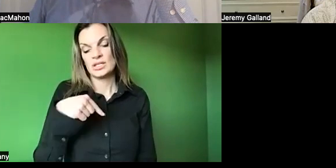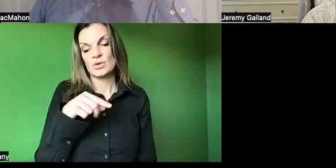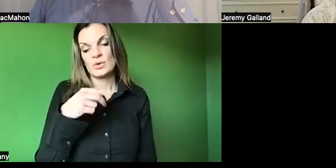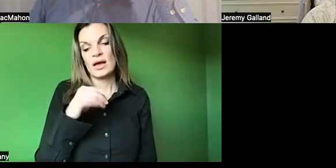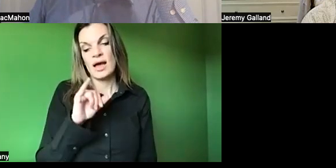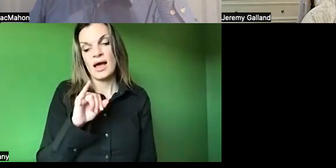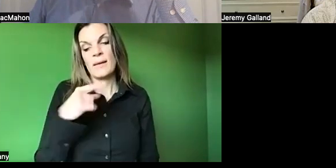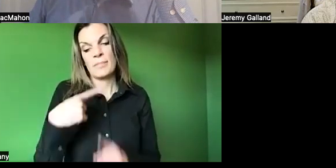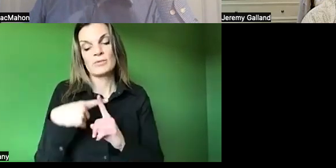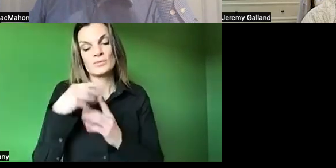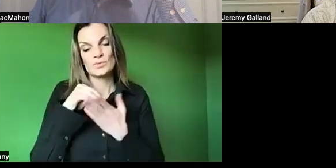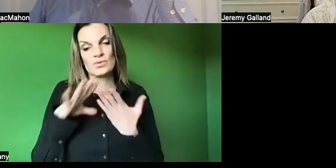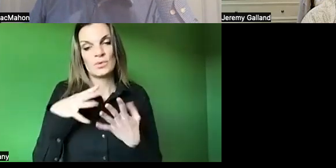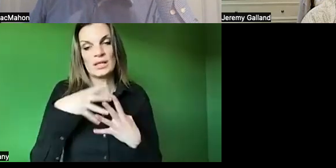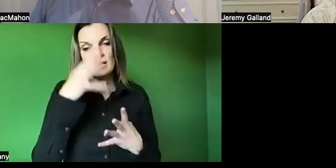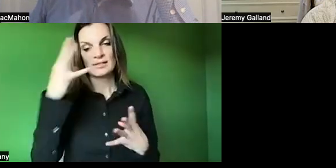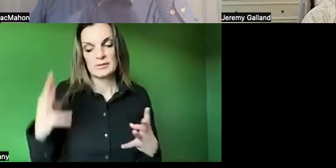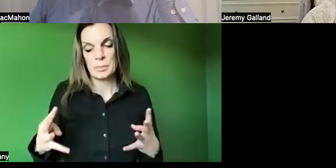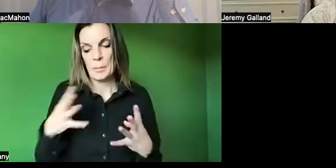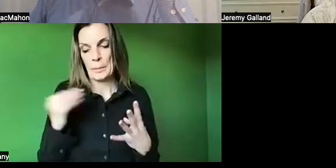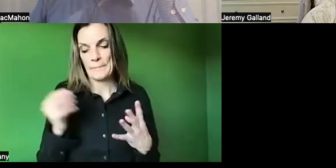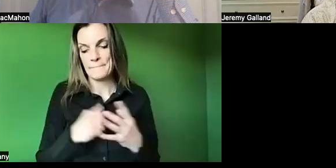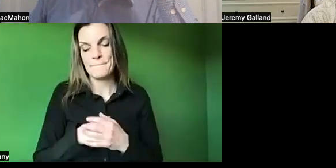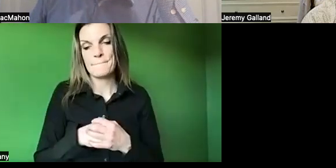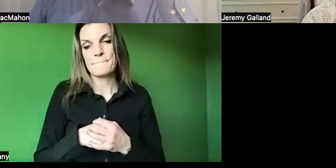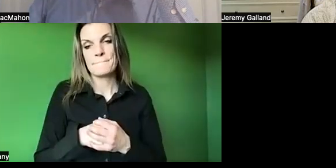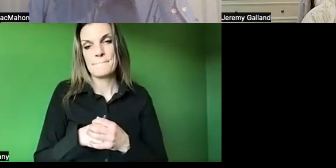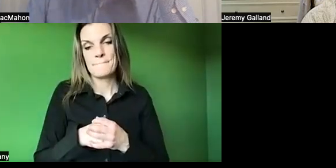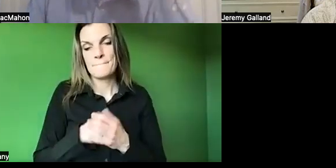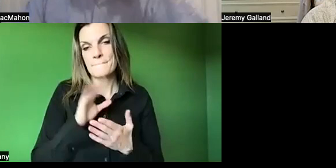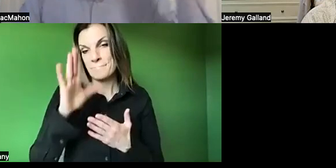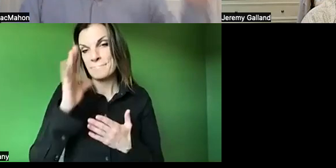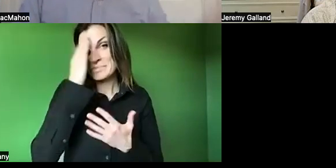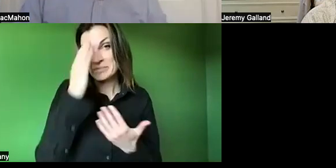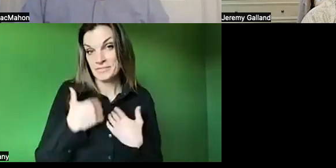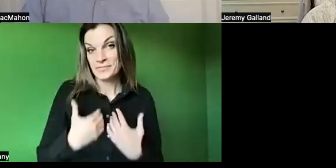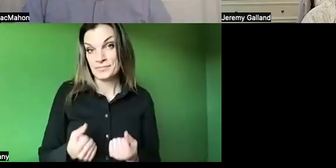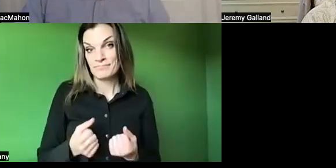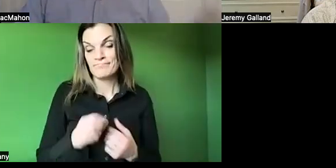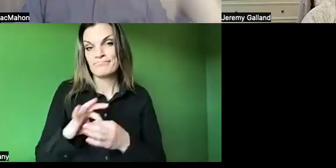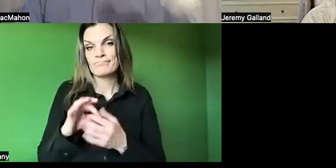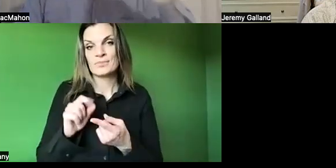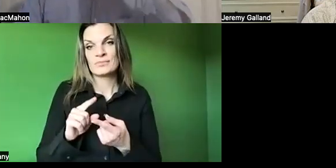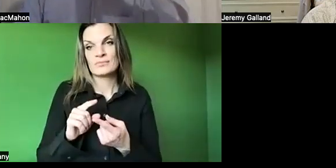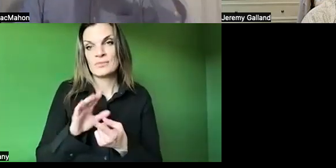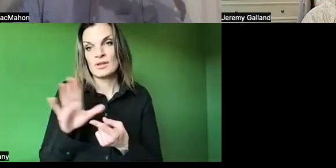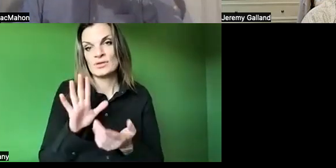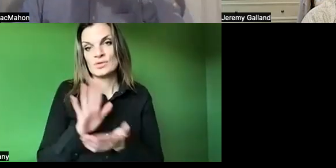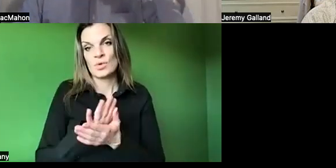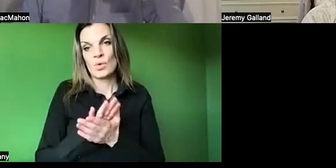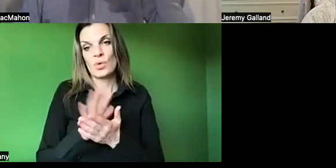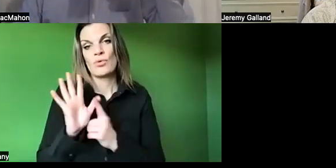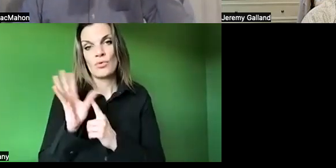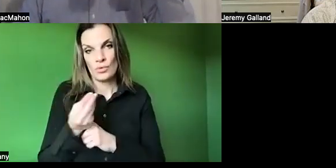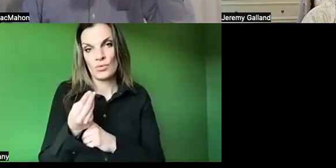LGBTQIA+ students and their mental health in relationship to their school